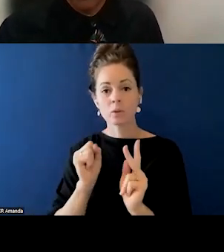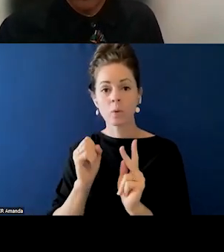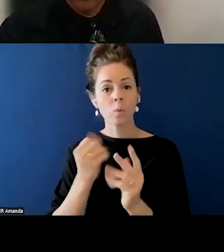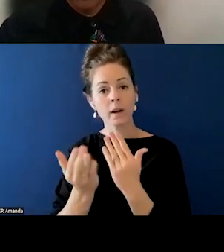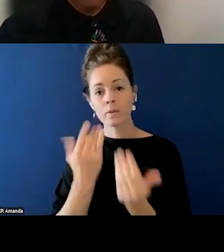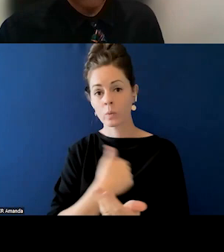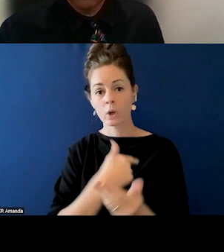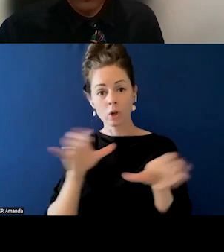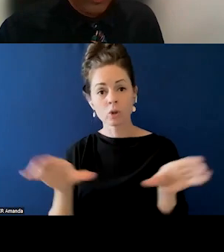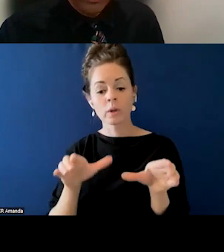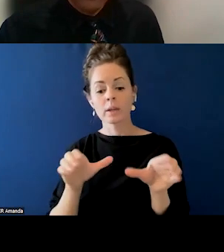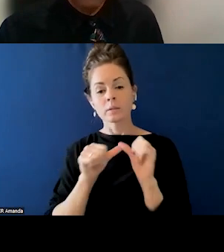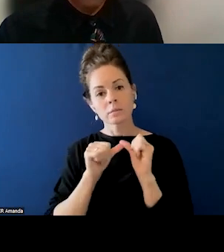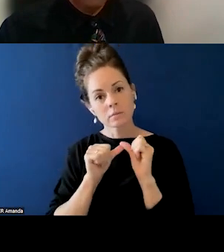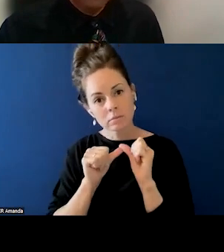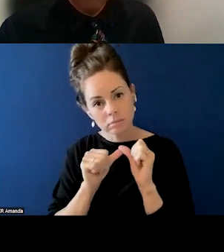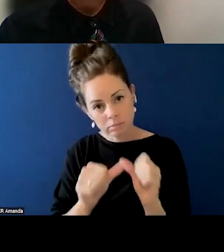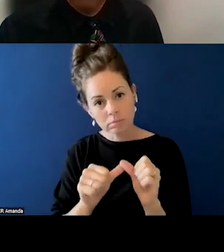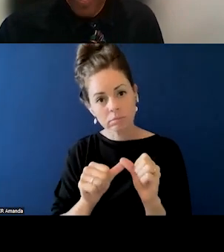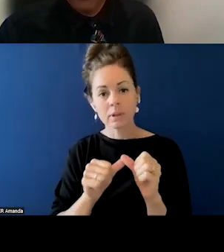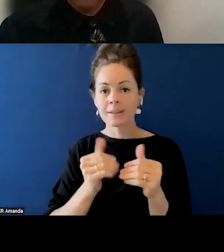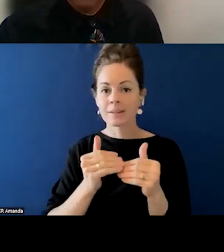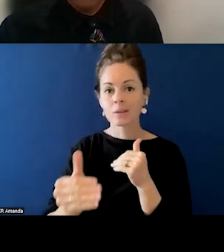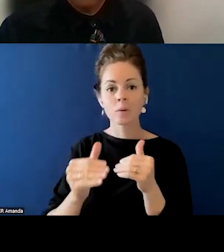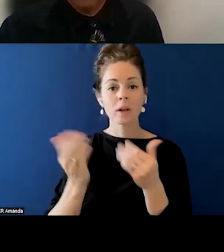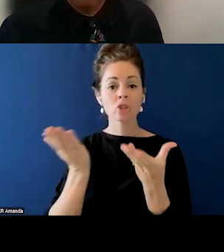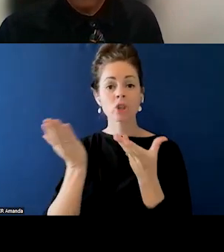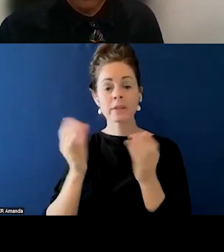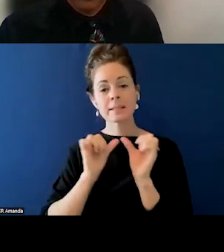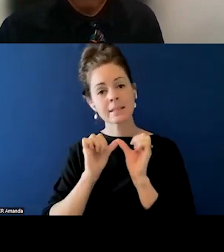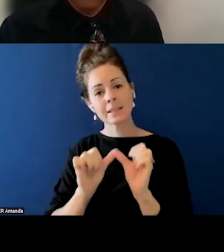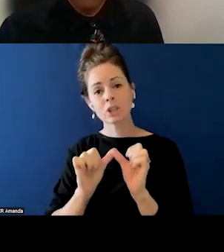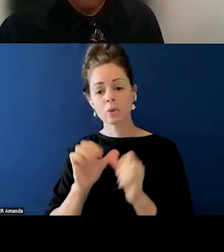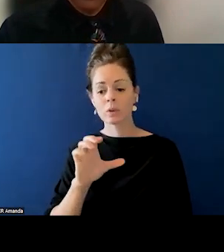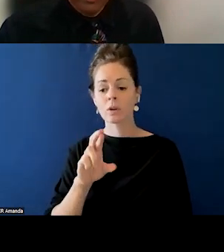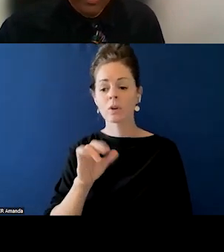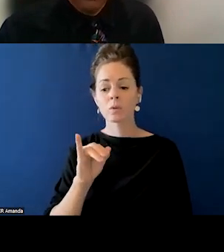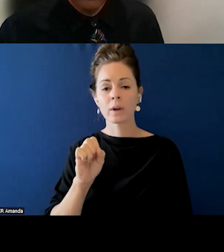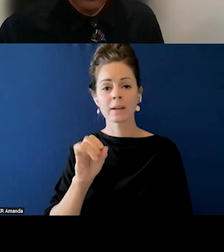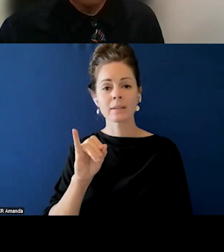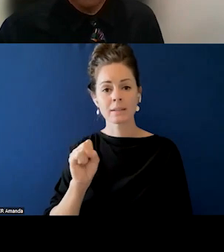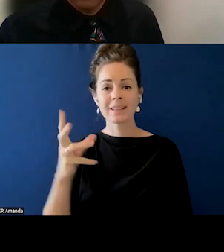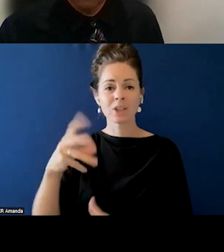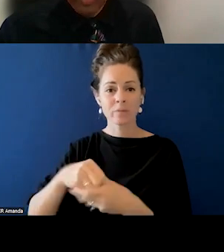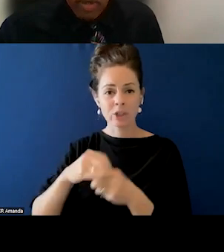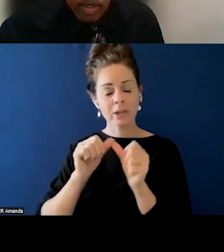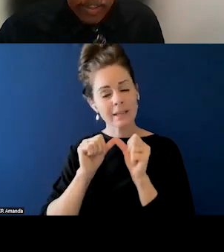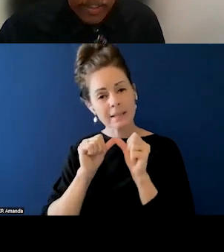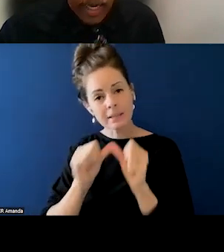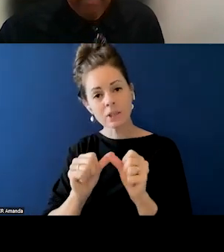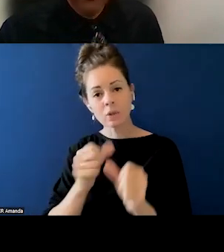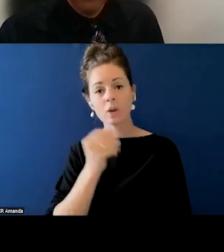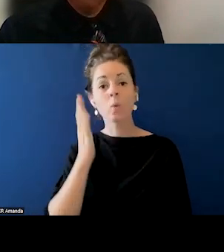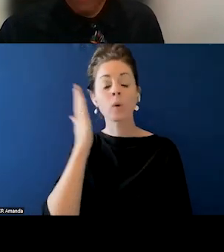doing going. Let's ensure that the services that we're providing and the crisis intervention that's given still continues and will